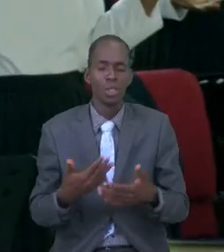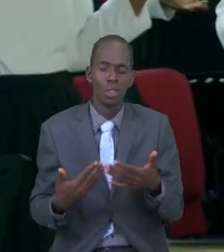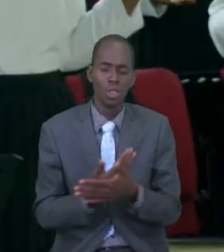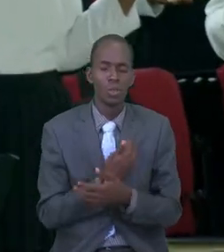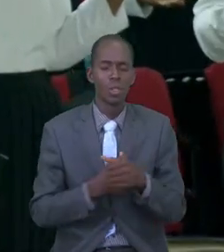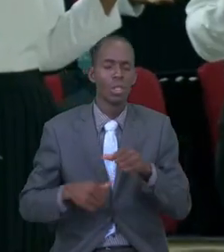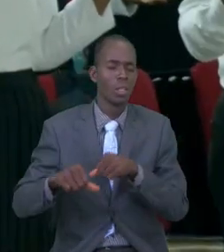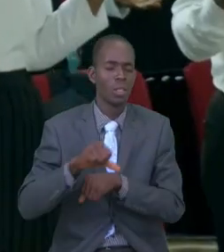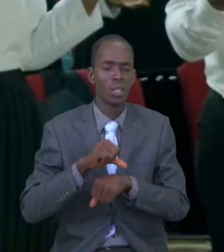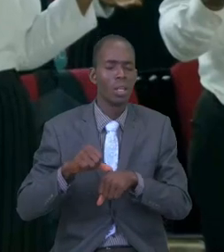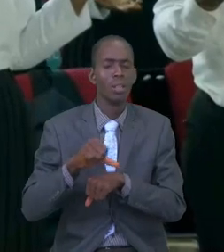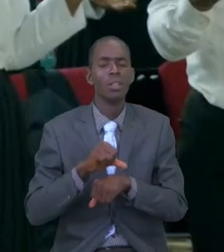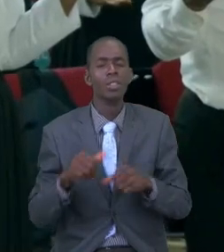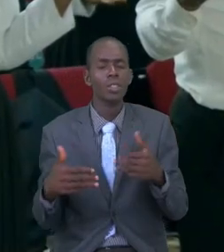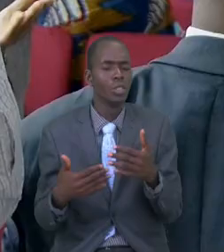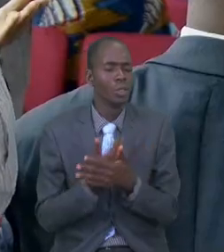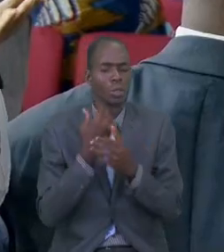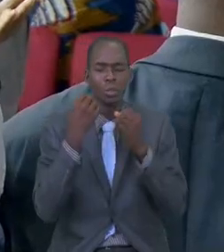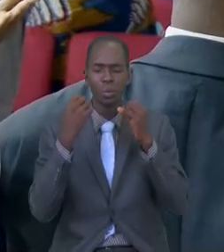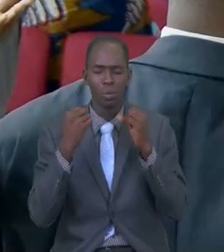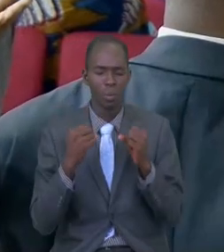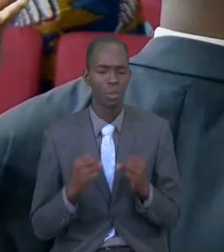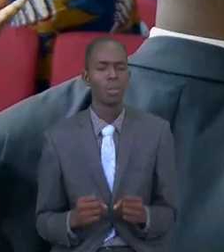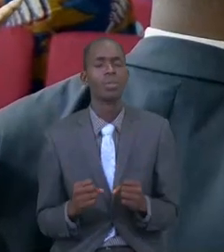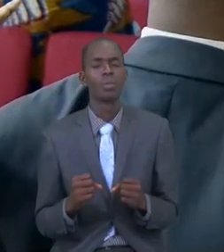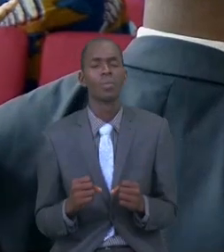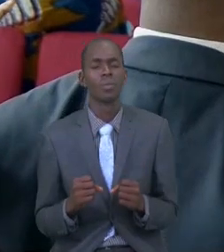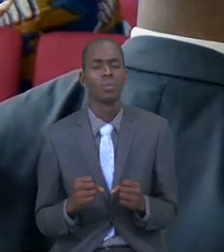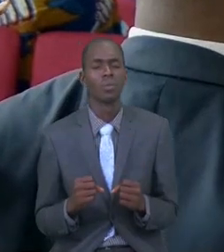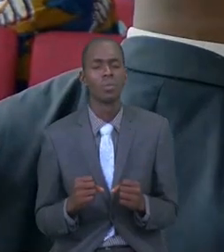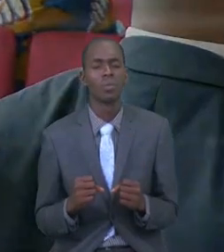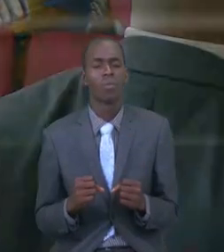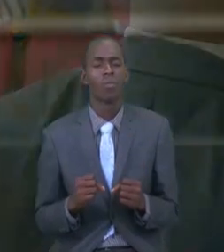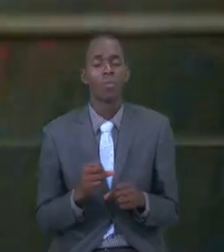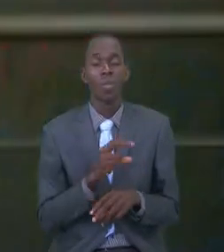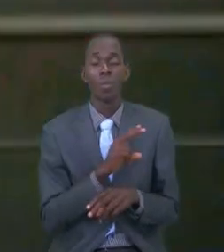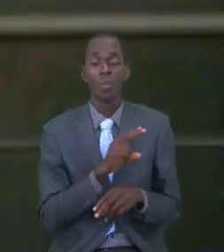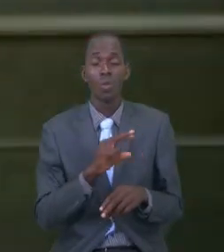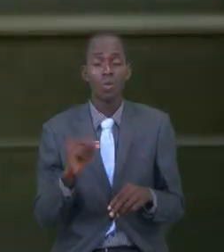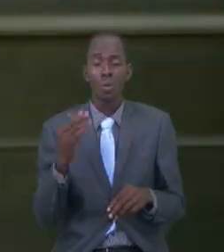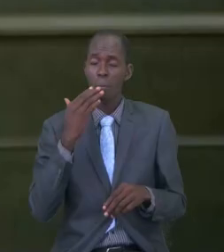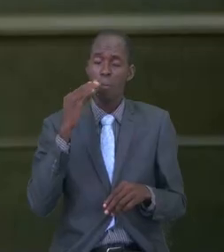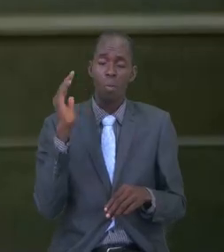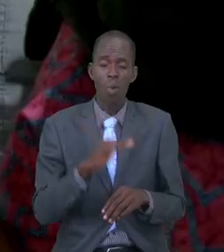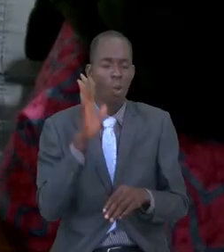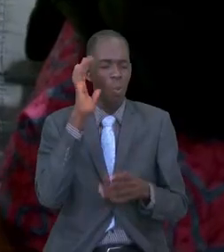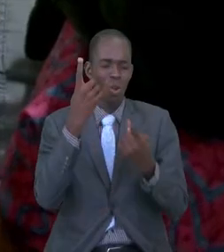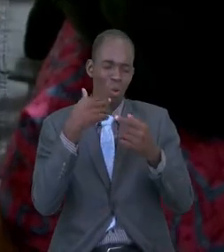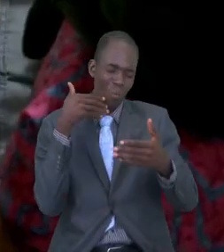anointing, amen, a new power, amen, no evil will come near them. Amen.